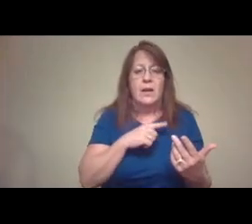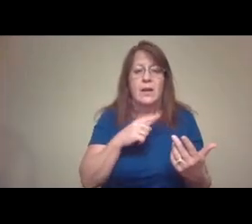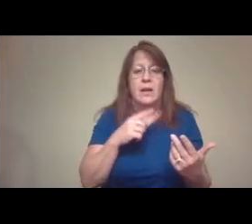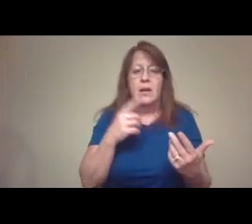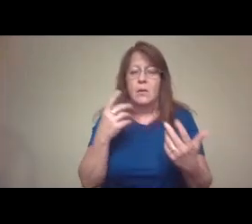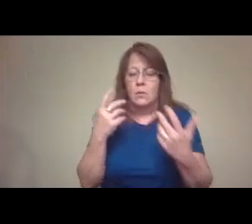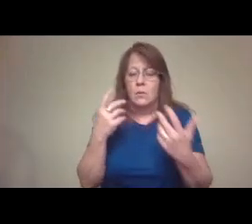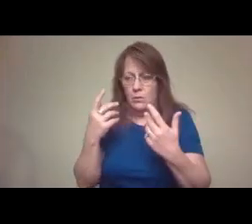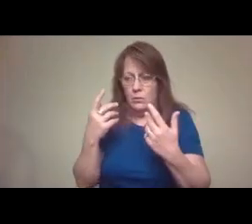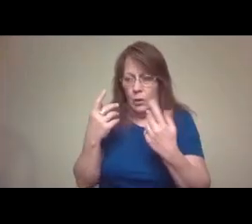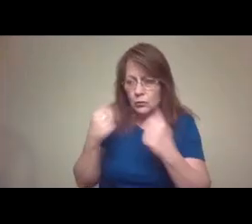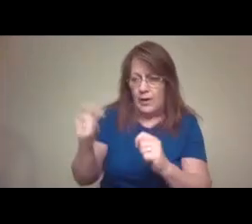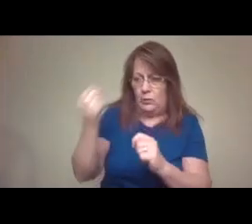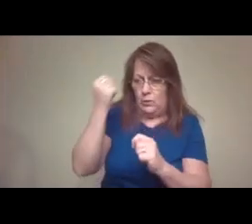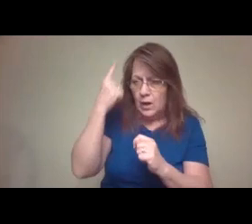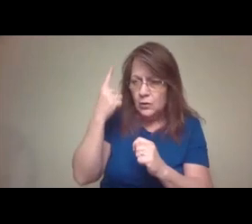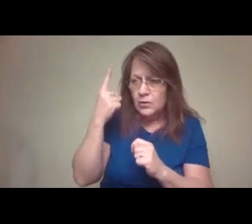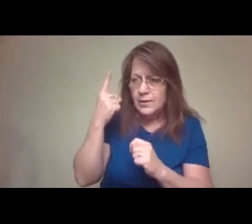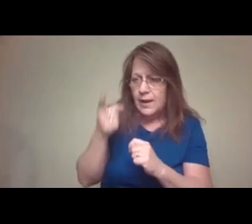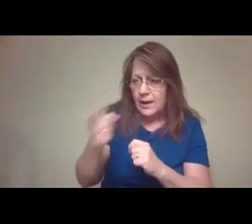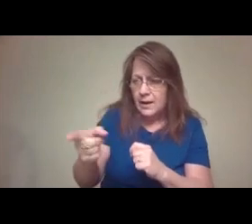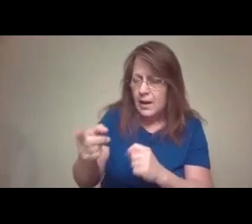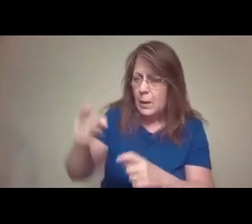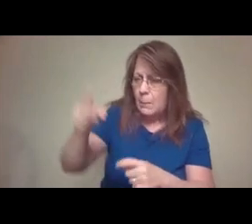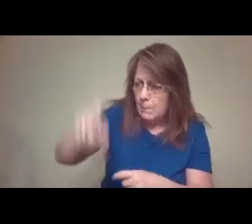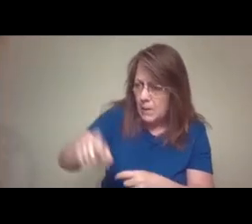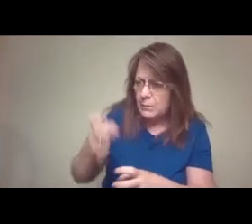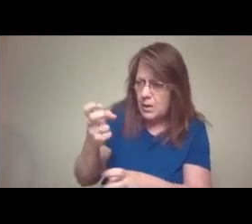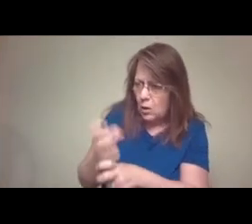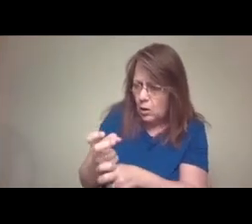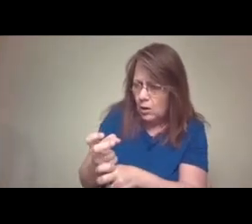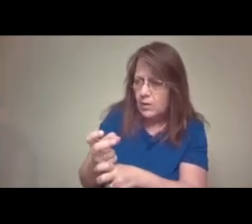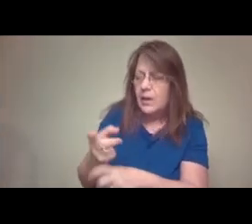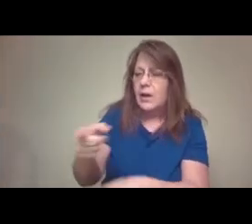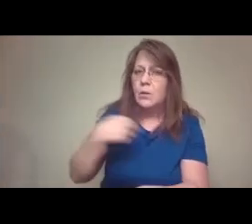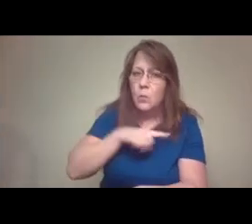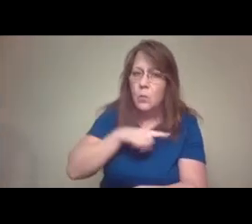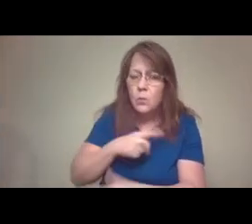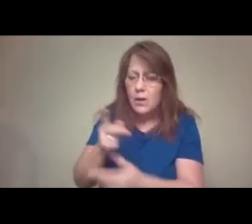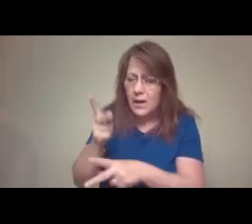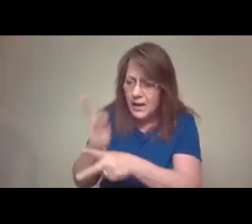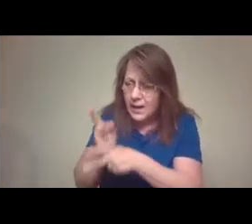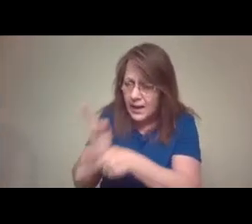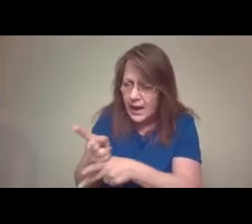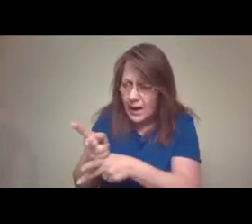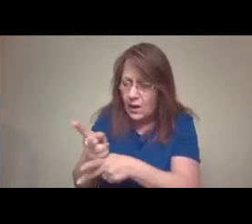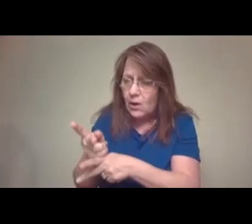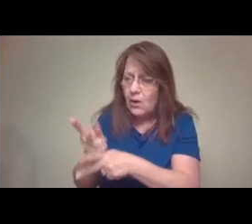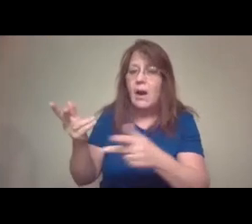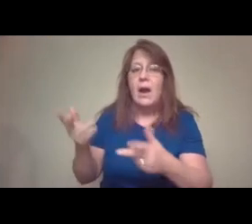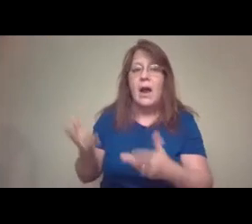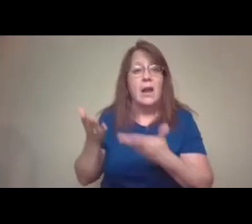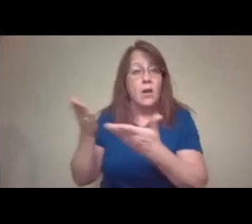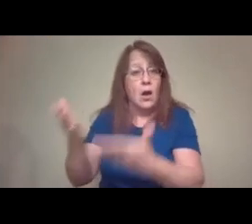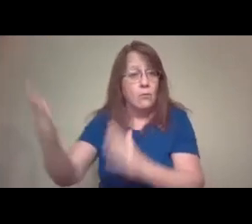how someone's feeling, to validate that it must be hard, and let them know that we care and offer hope, we can often get them to